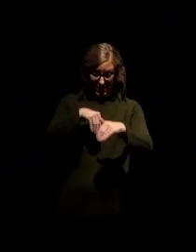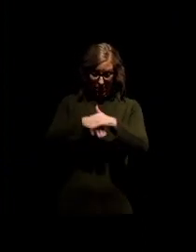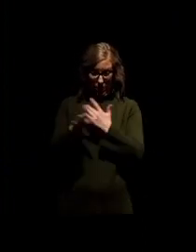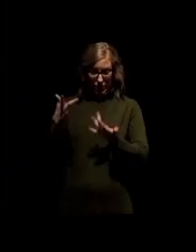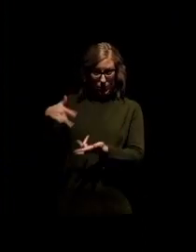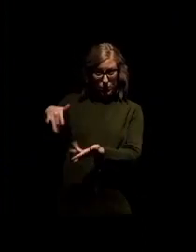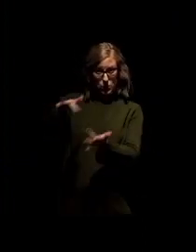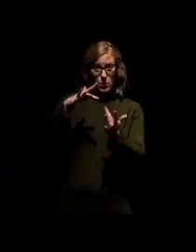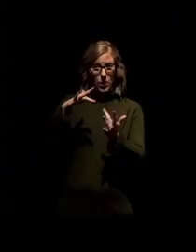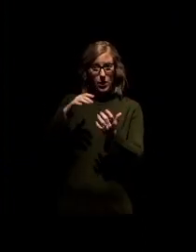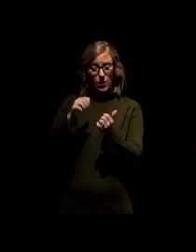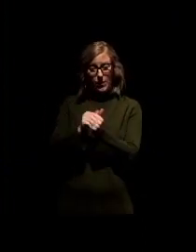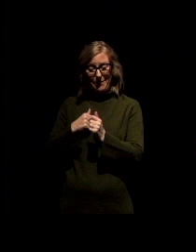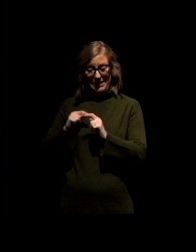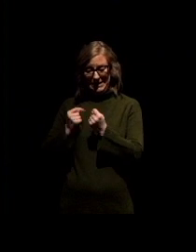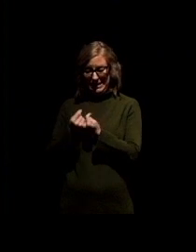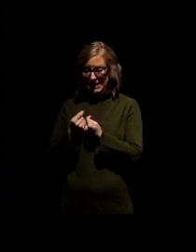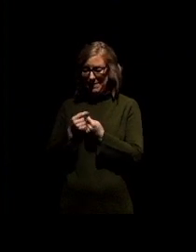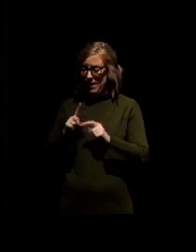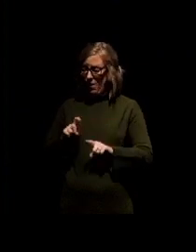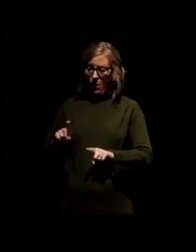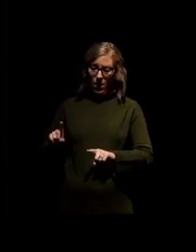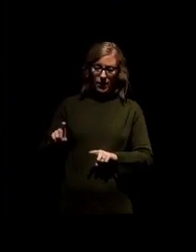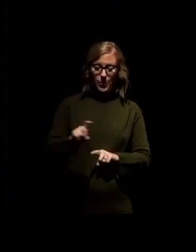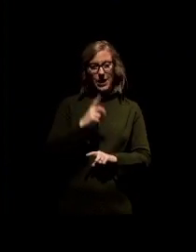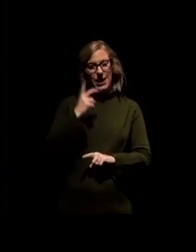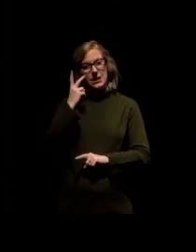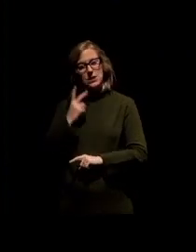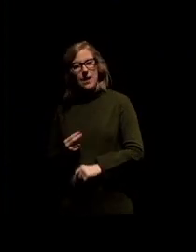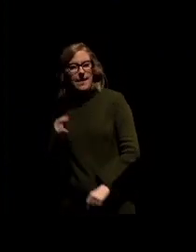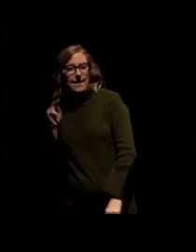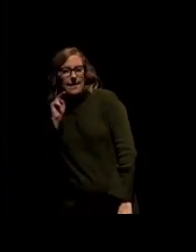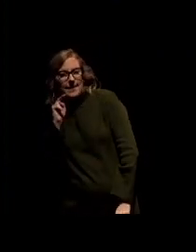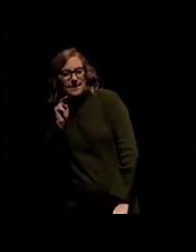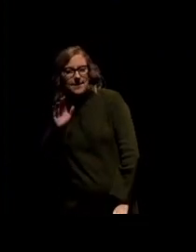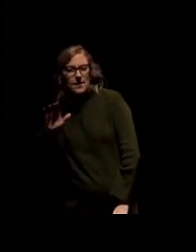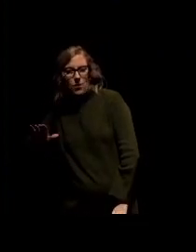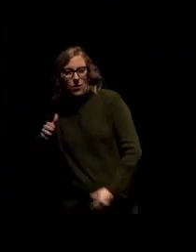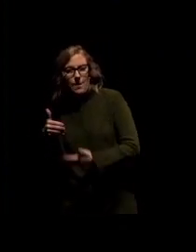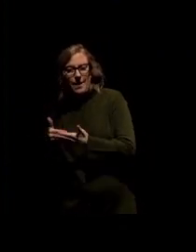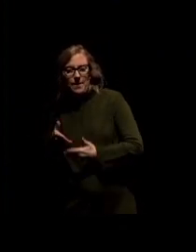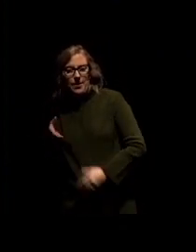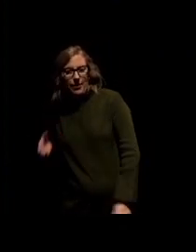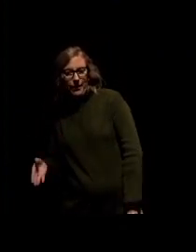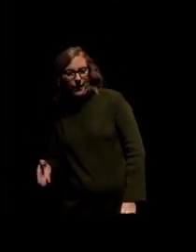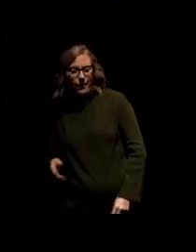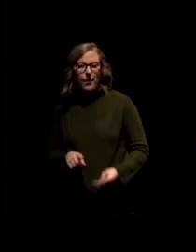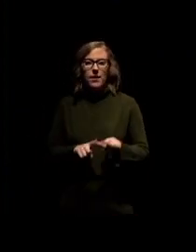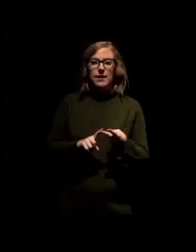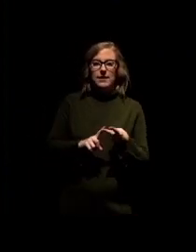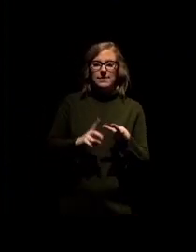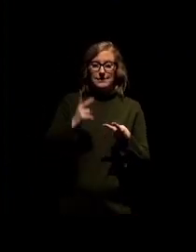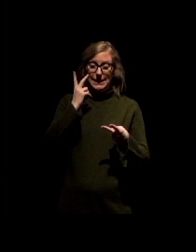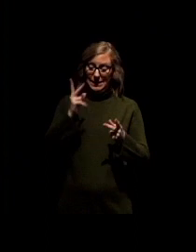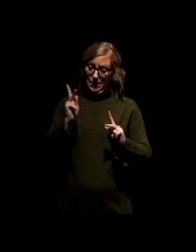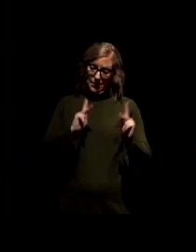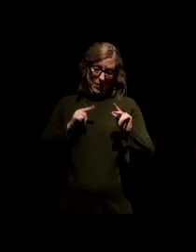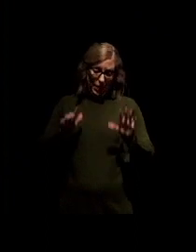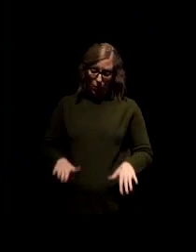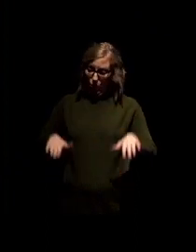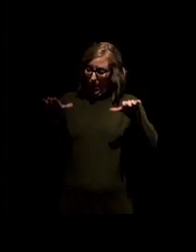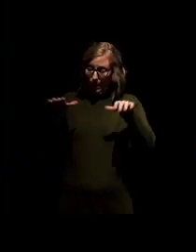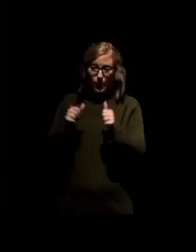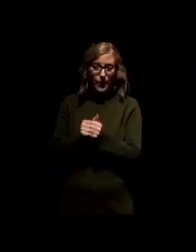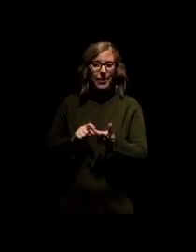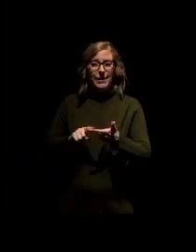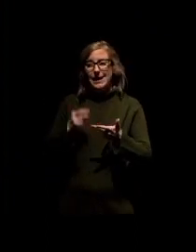and walked through that encampment, I saw a niece and her child there. I saw people I grew up with there. I